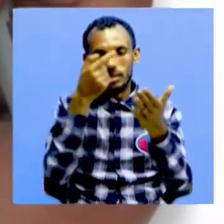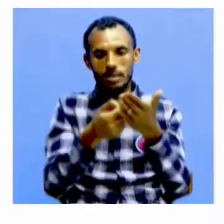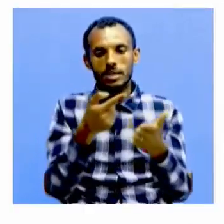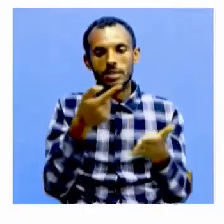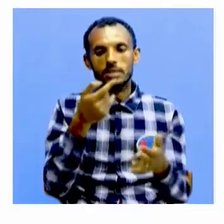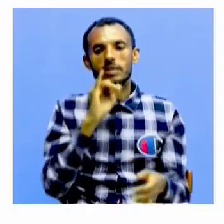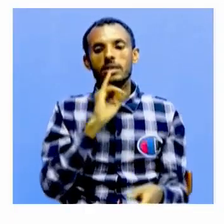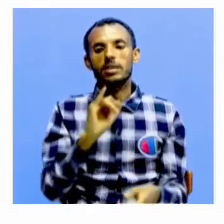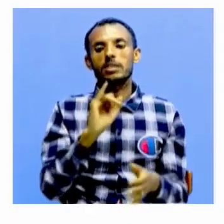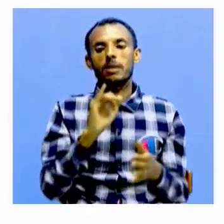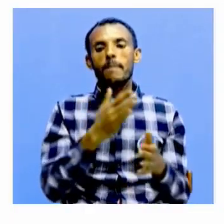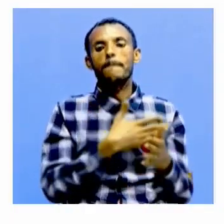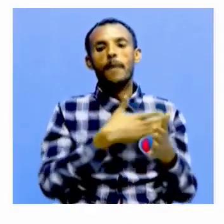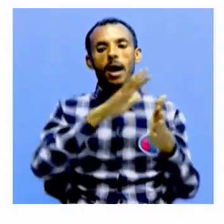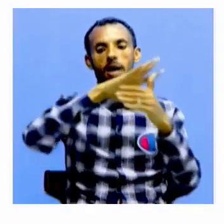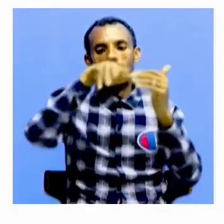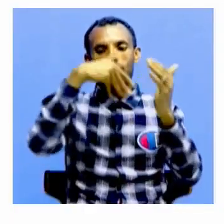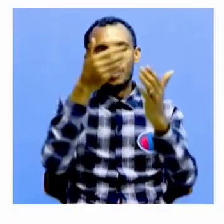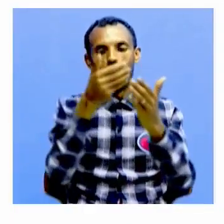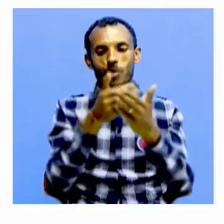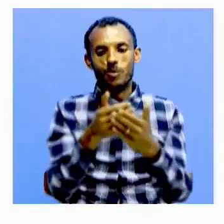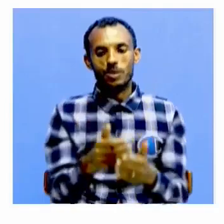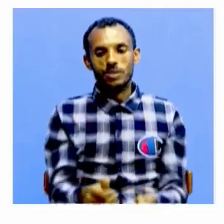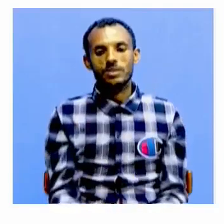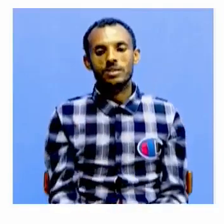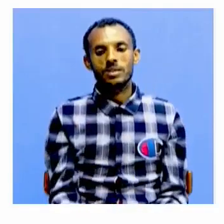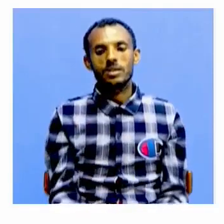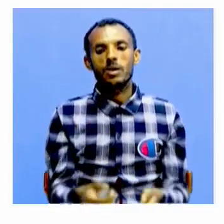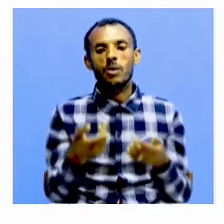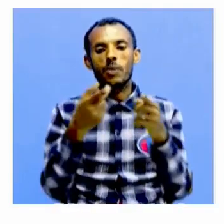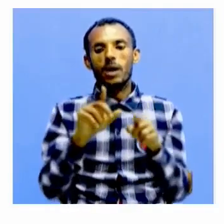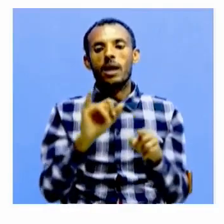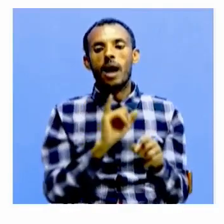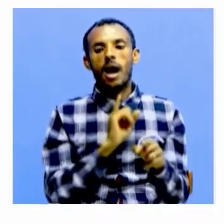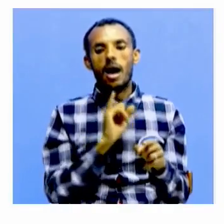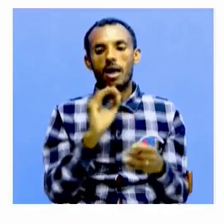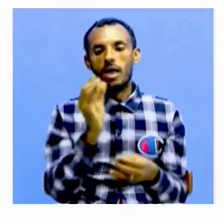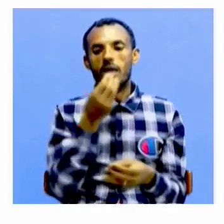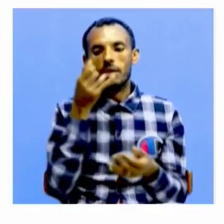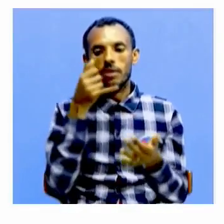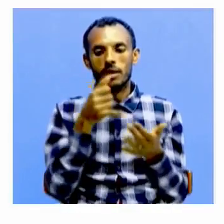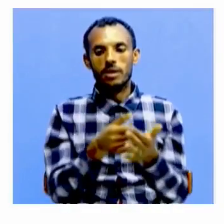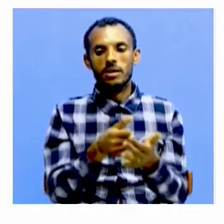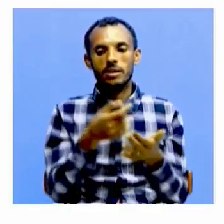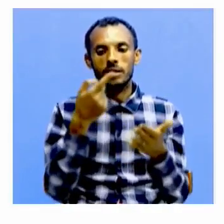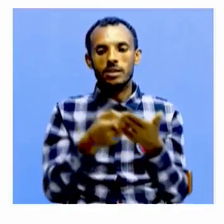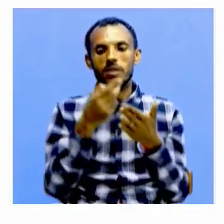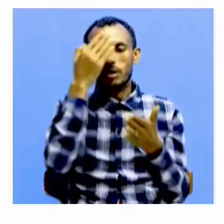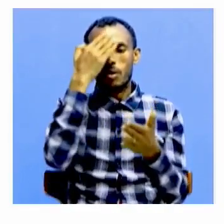my conclusion when I eat it. This is why